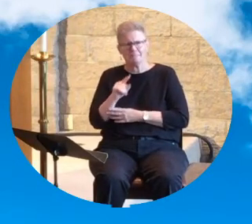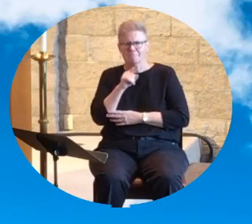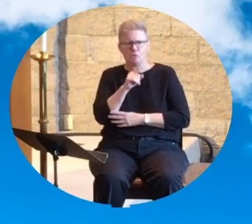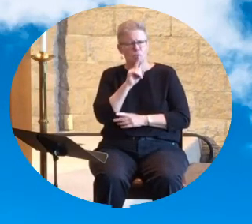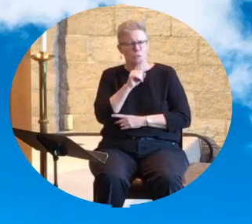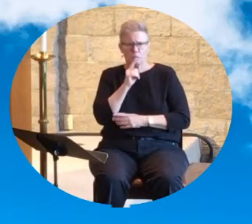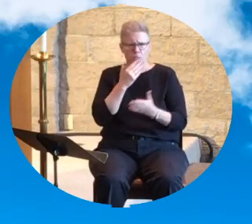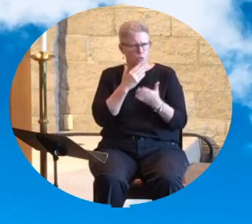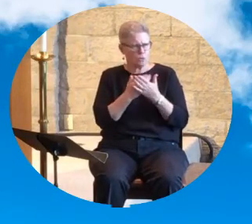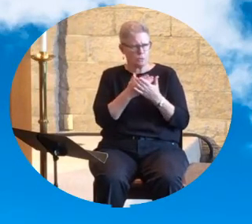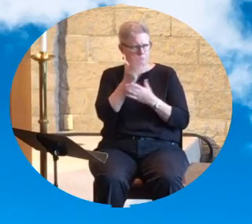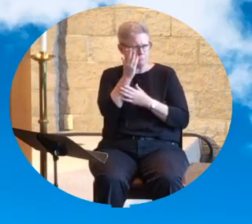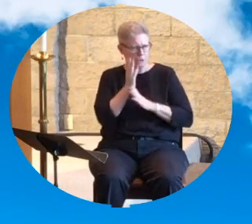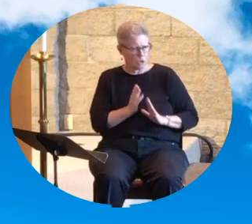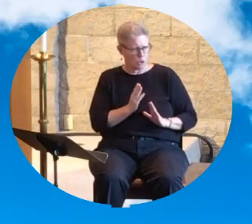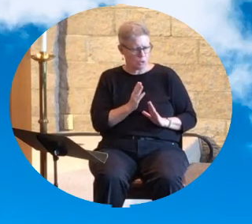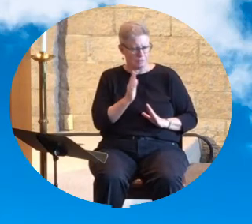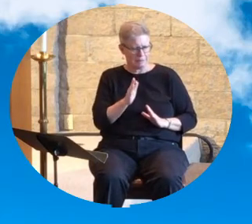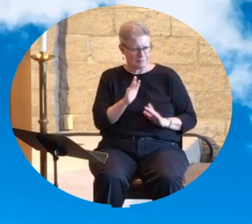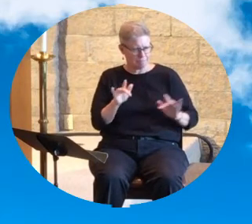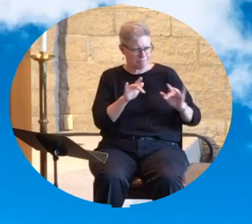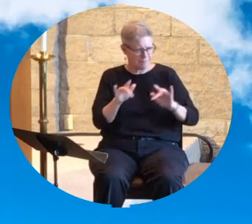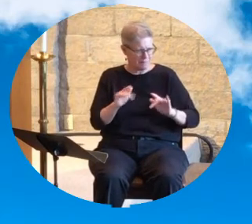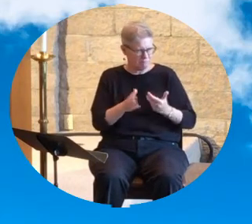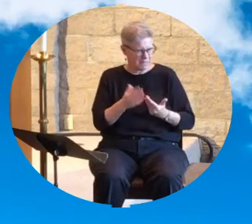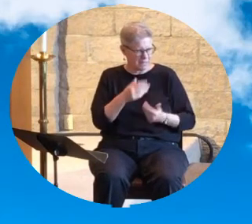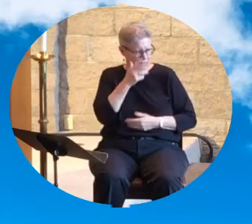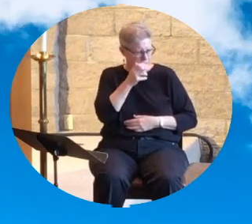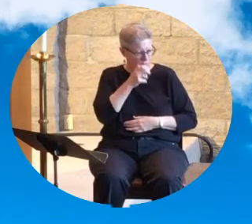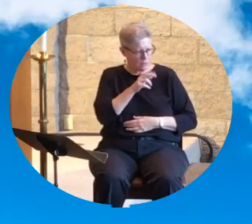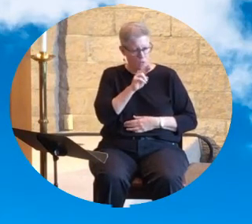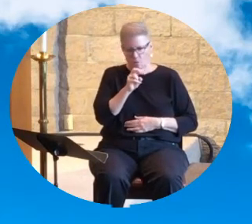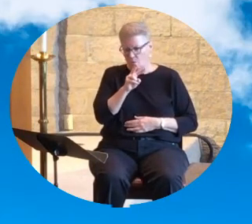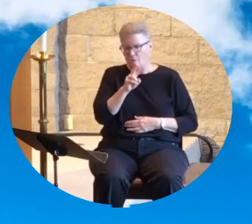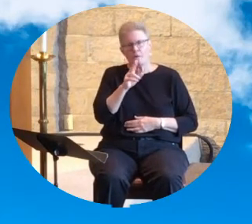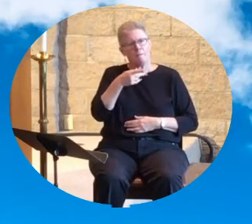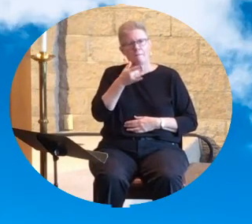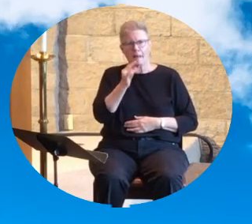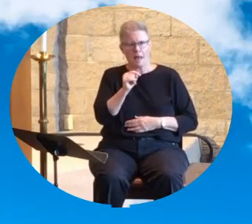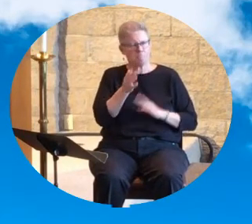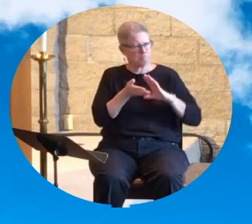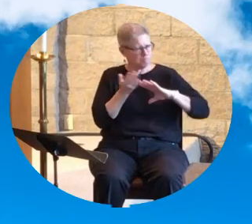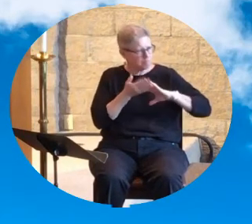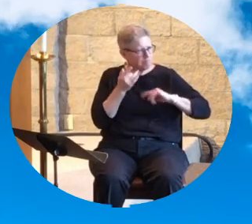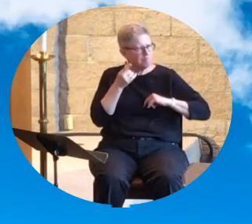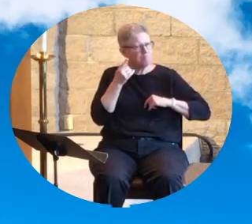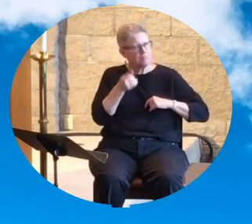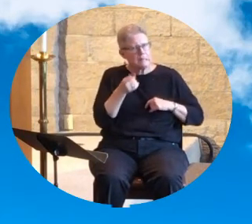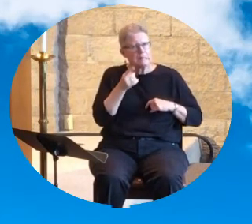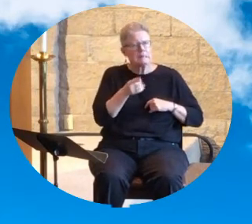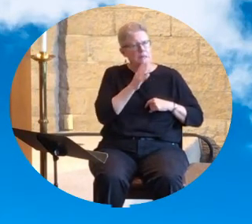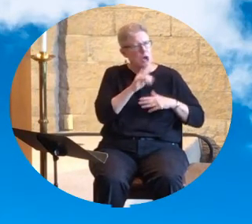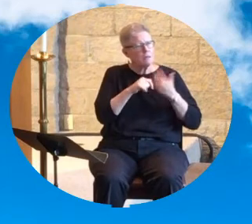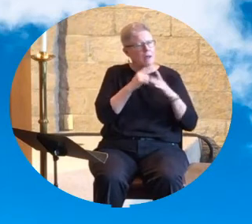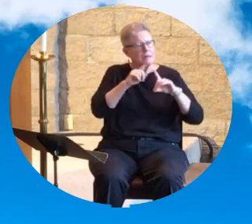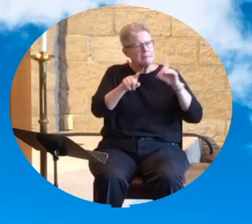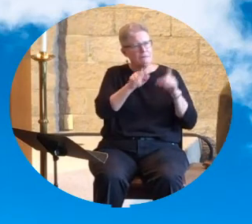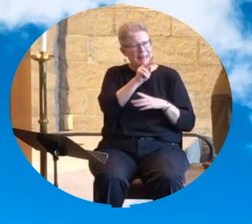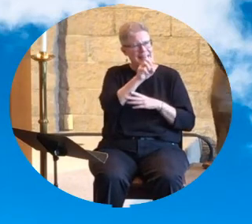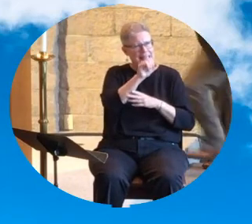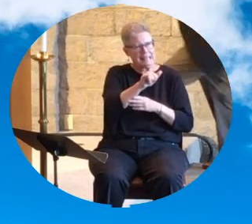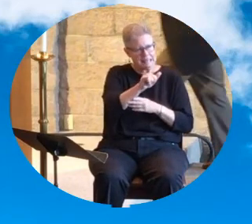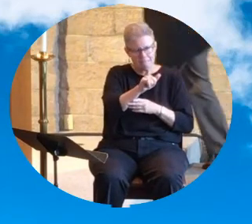to. Reverend Pat was our moderator, and he led the discussion on a different key each week. And I can